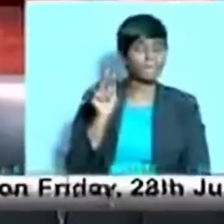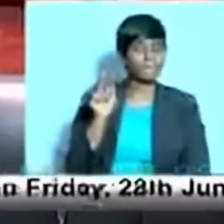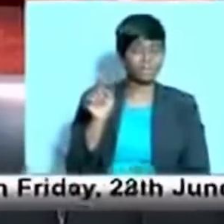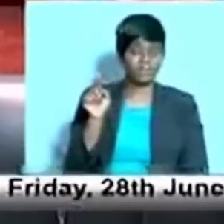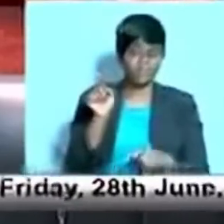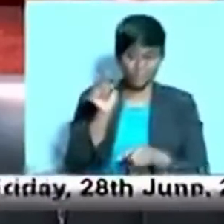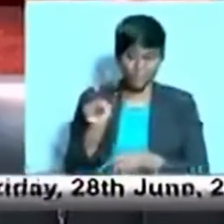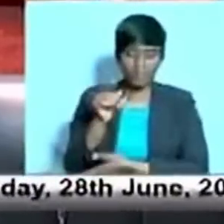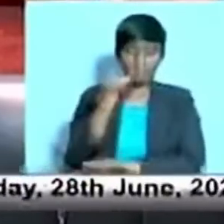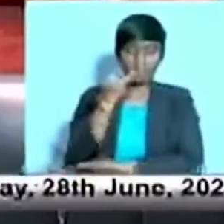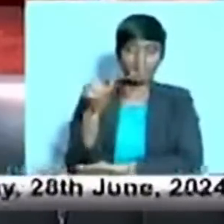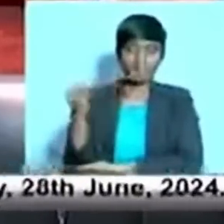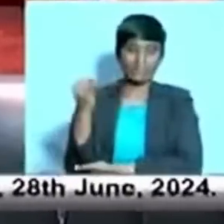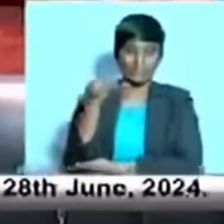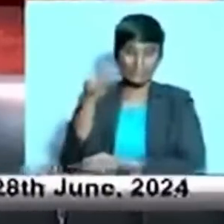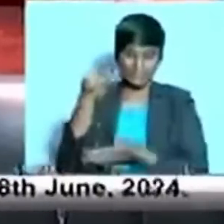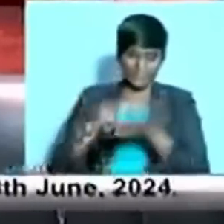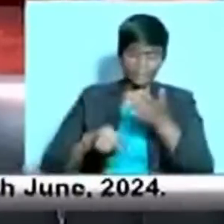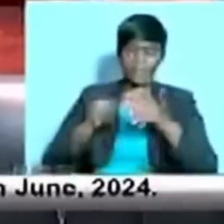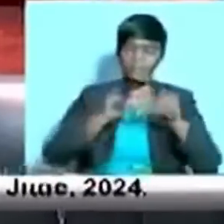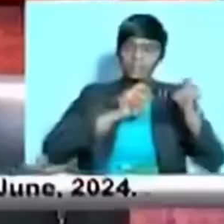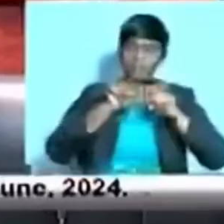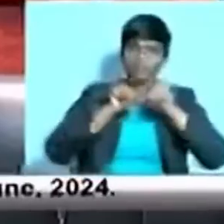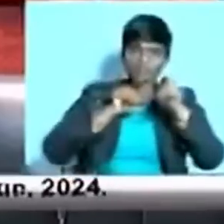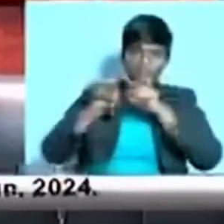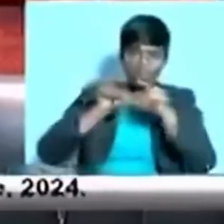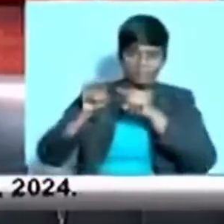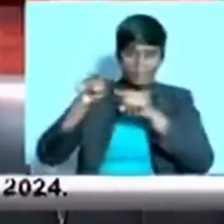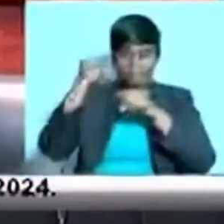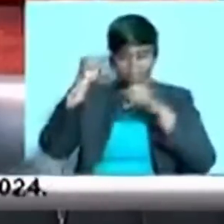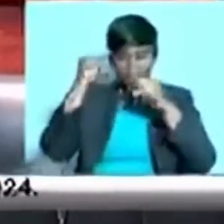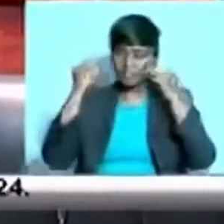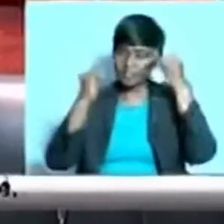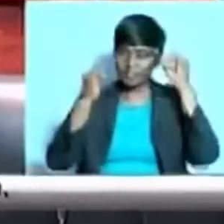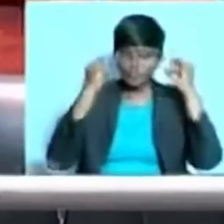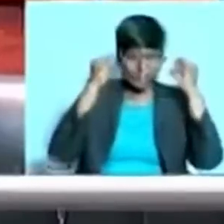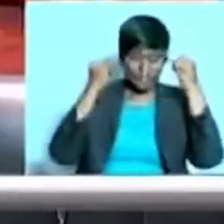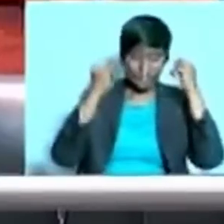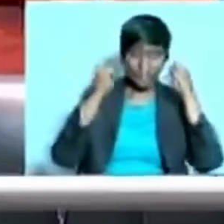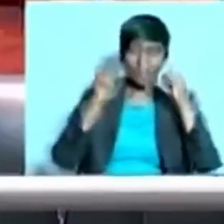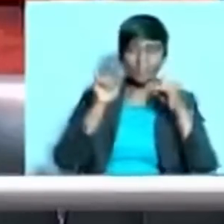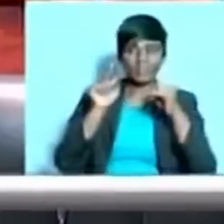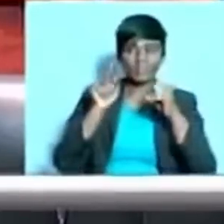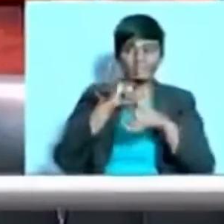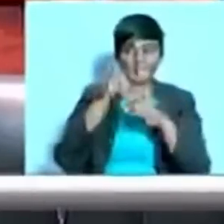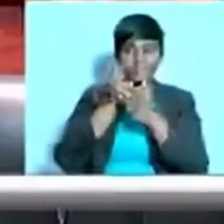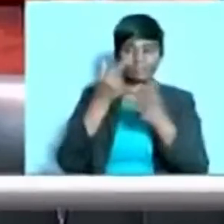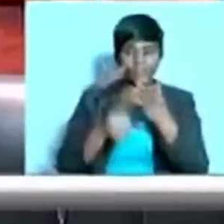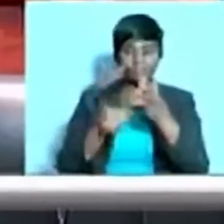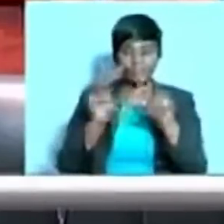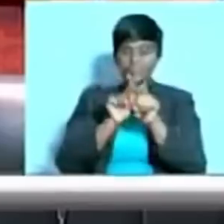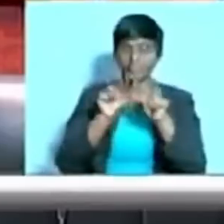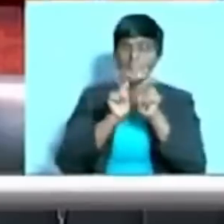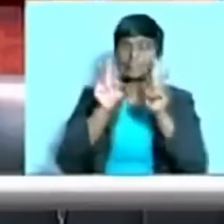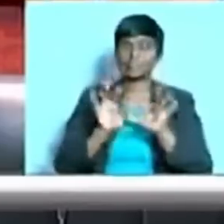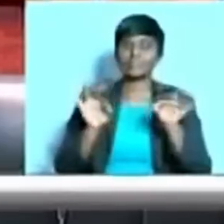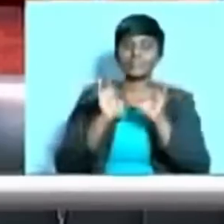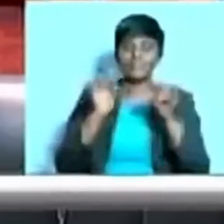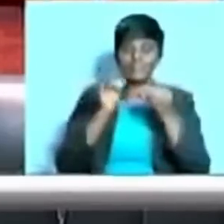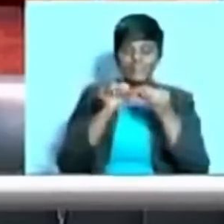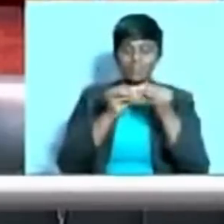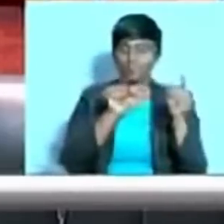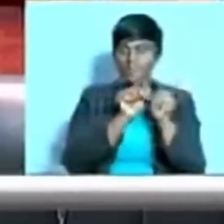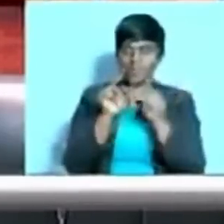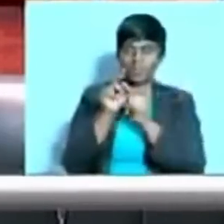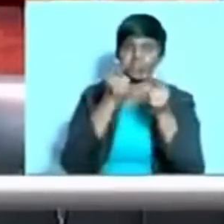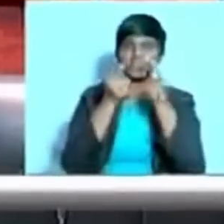an issue of competing ideas. That was important. He also